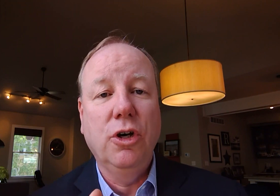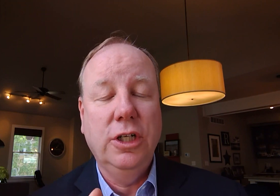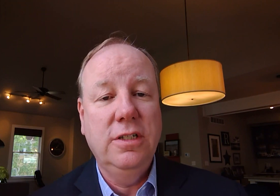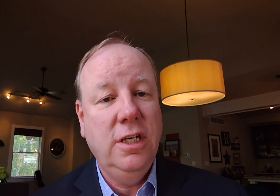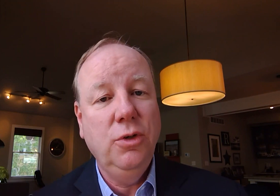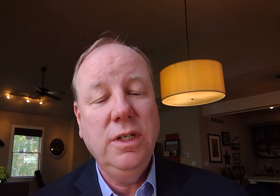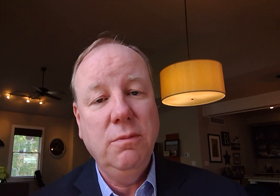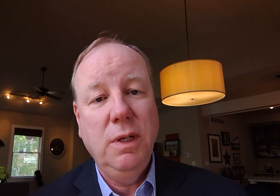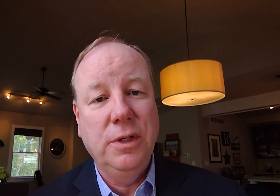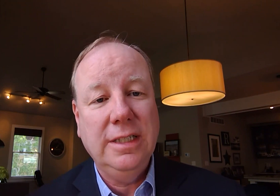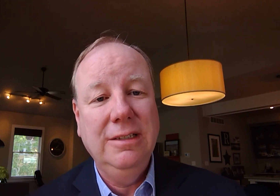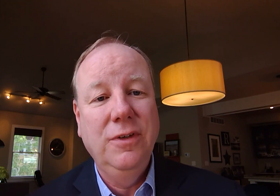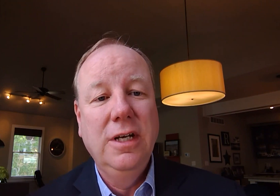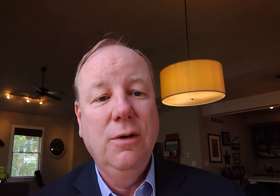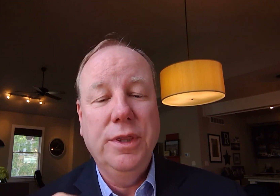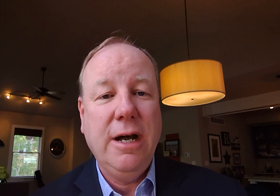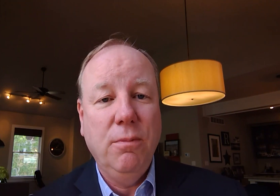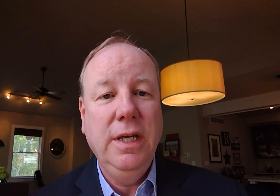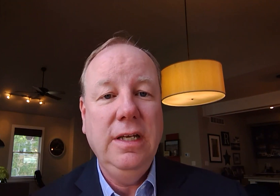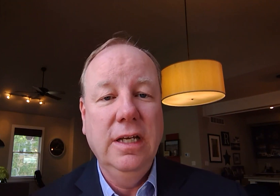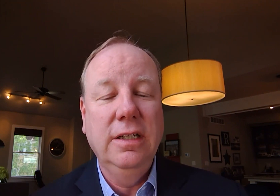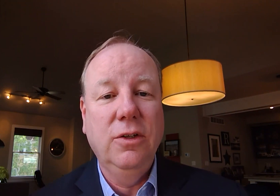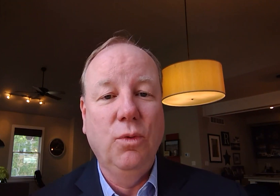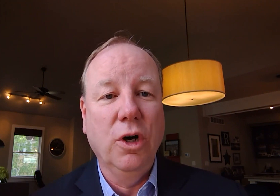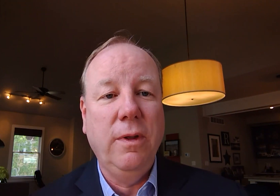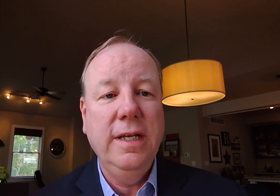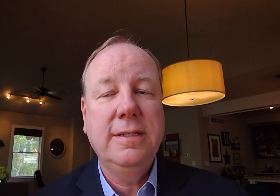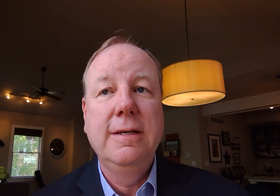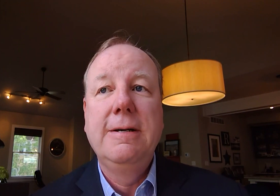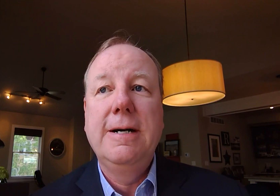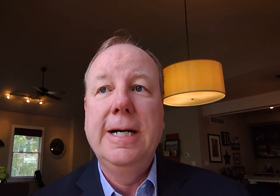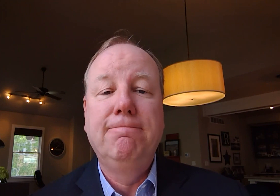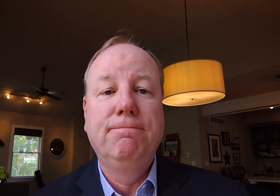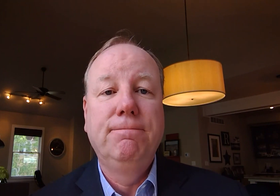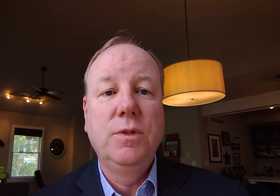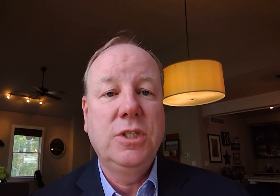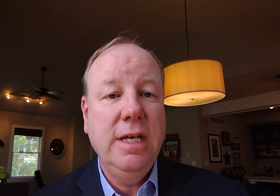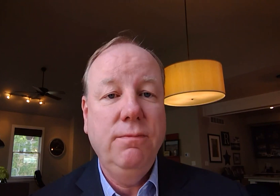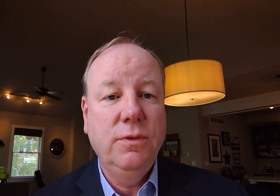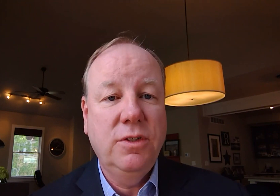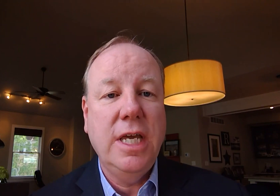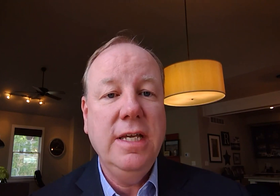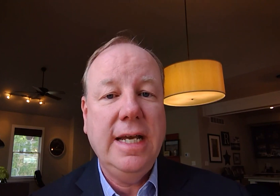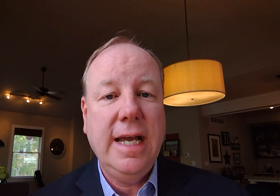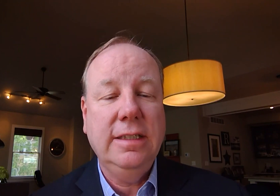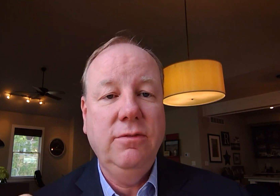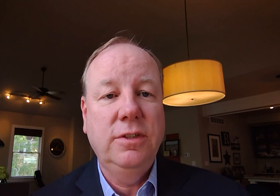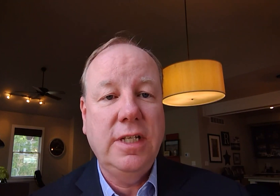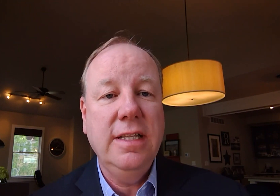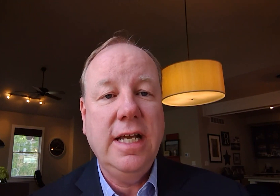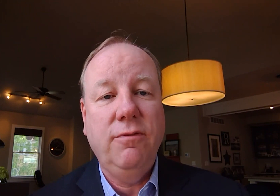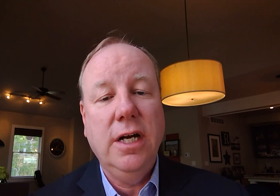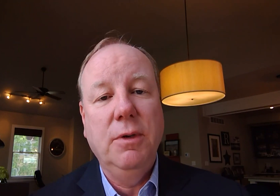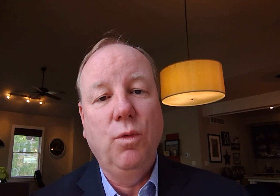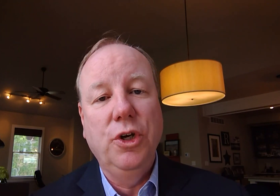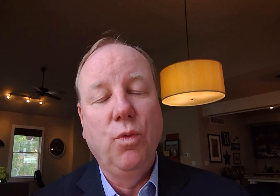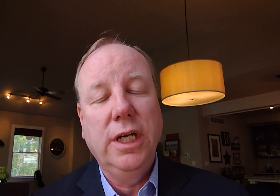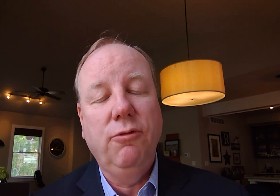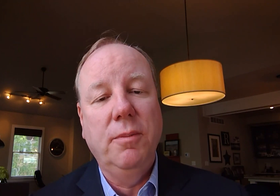every business is going to have to look at the unique nature of what they're doing and how they're conducting business to really sort of